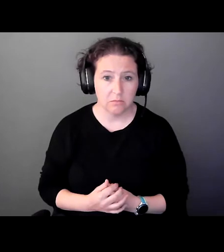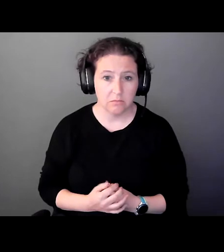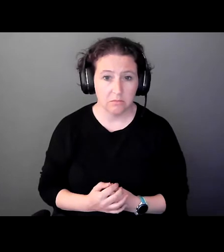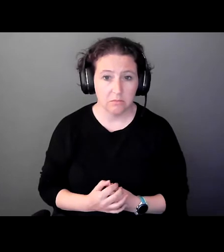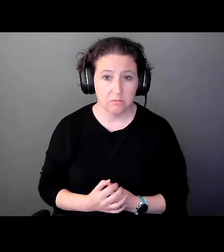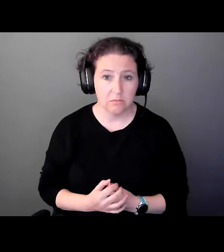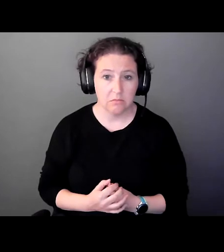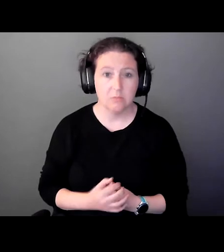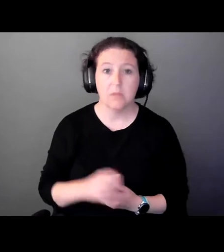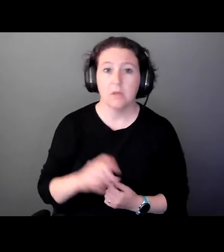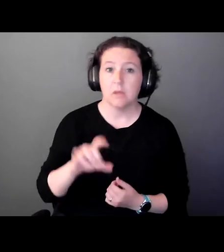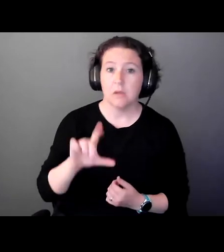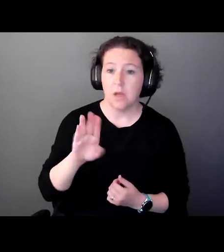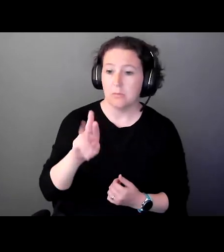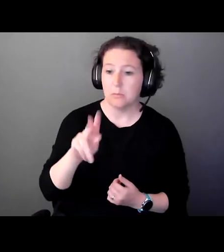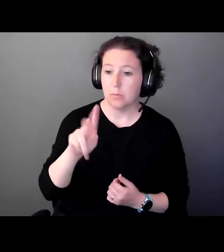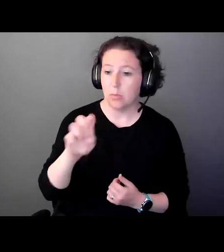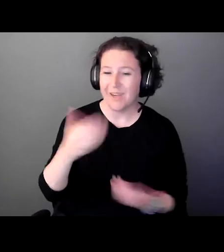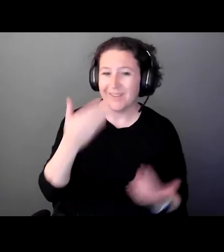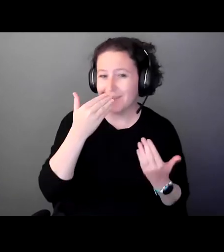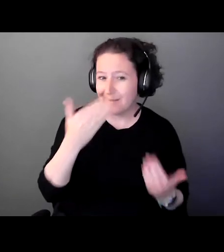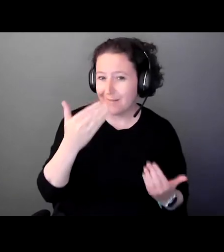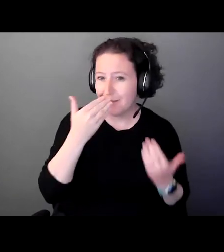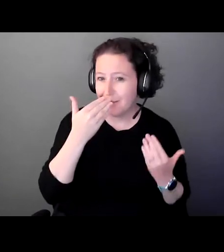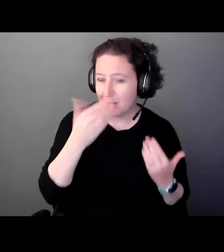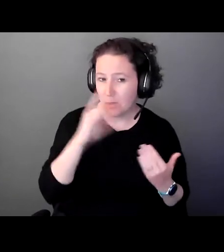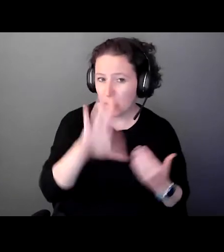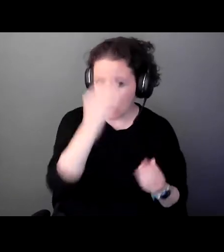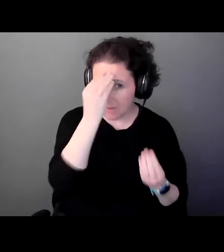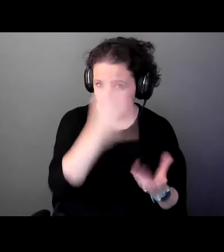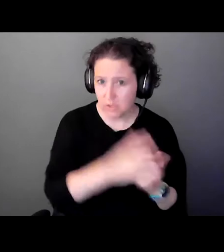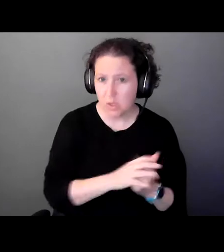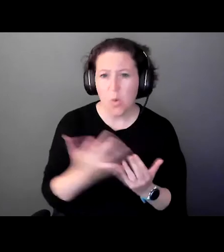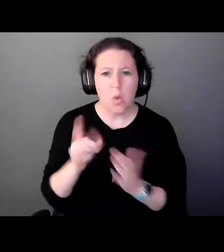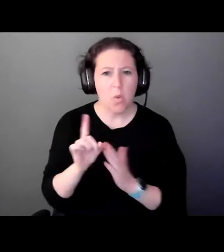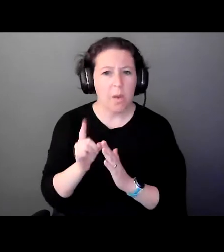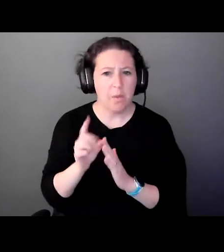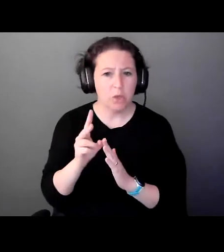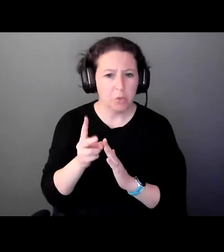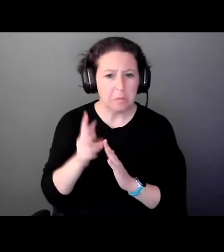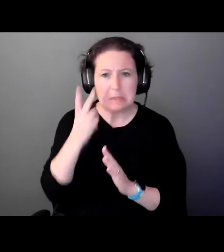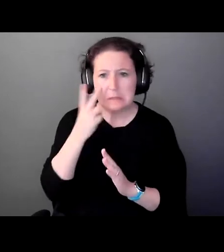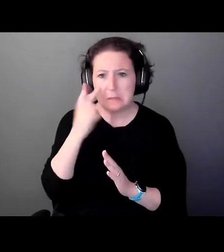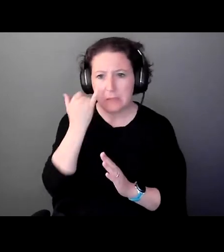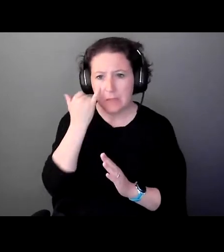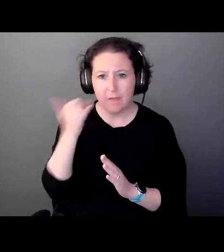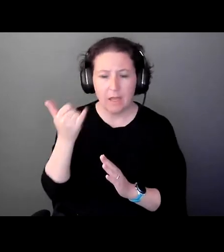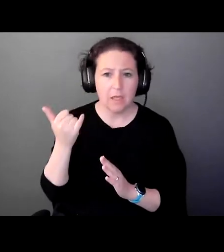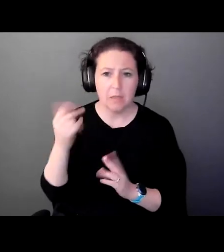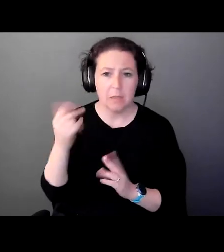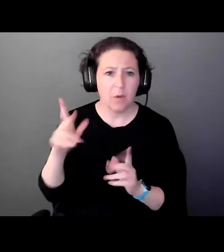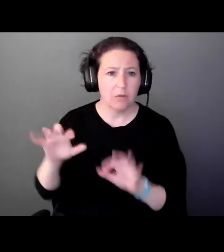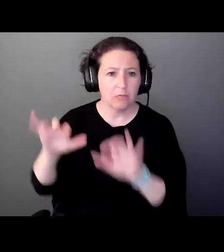Thank you, Dr. Katz. We appreciate that information. I'll give it another minute here or so and see if we have any of our media partners who want to type